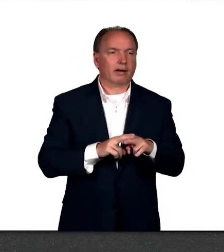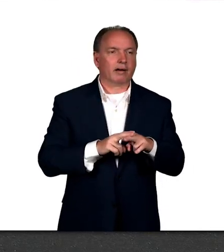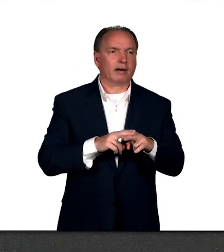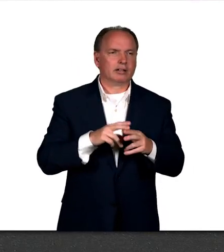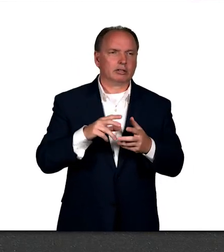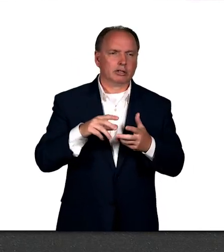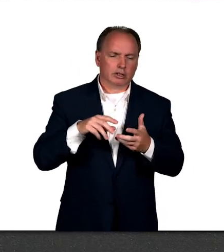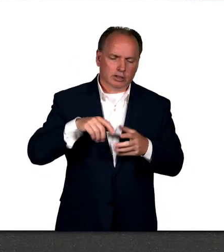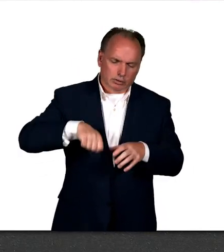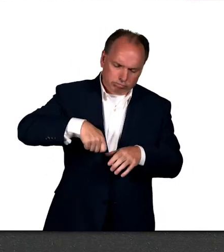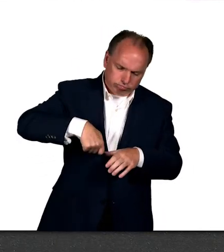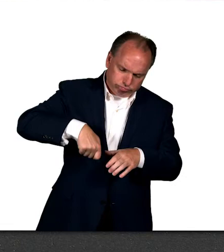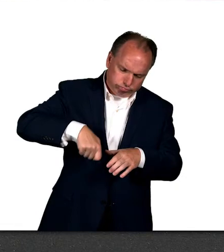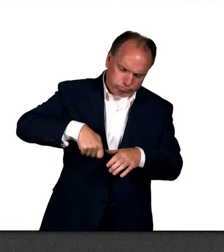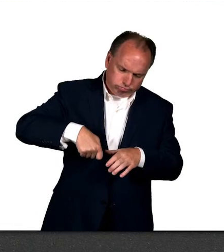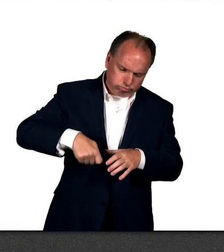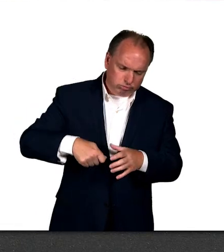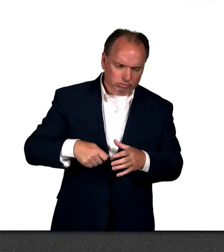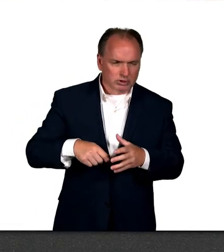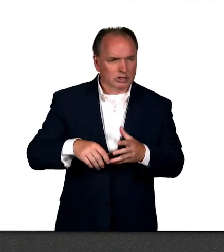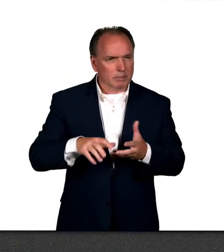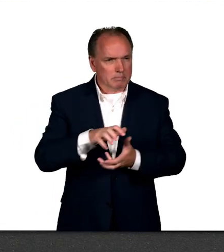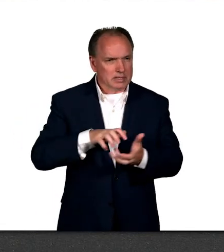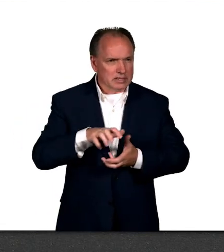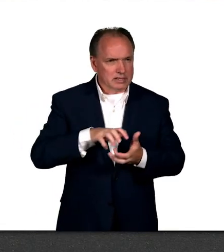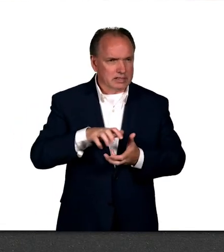going to stir it up.